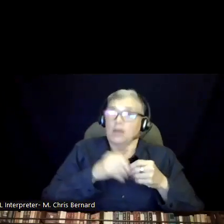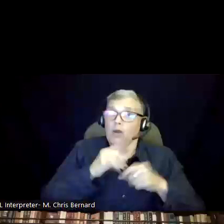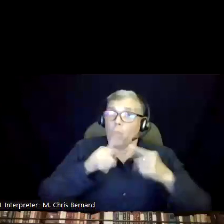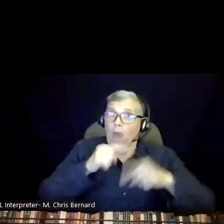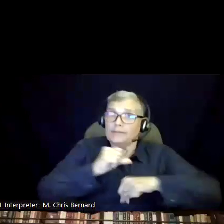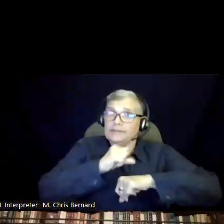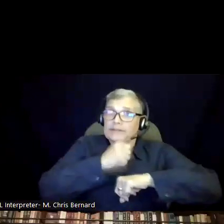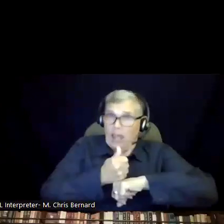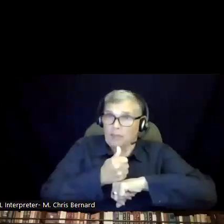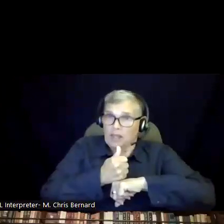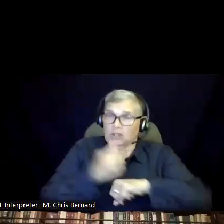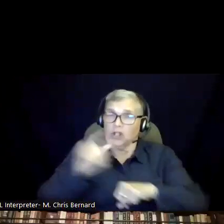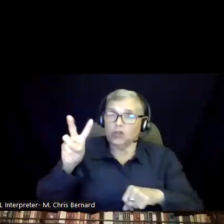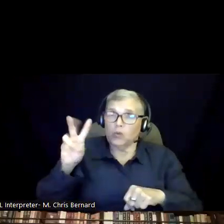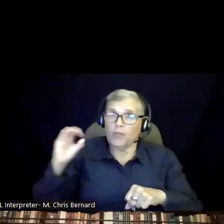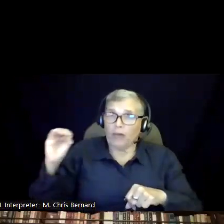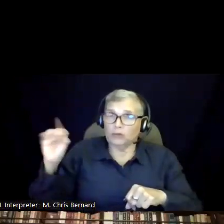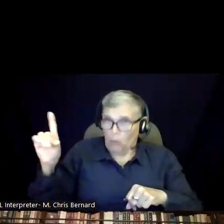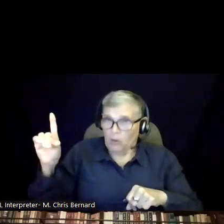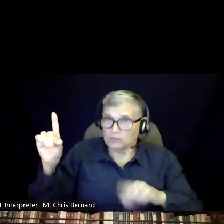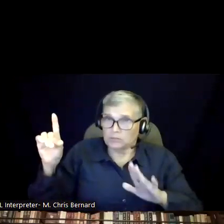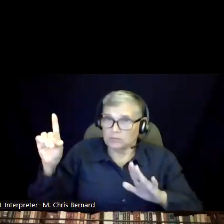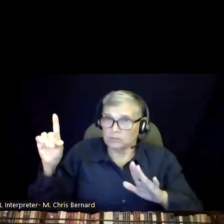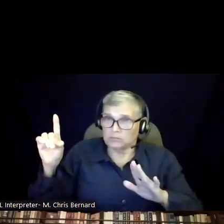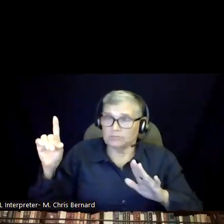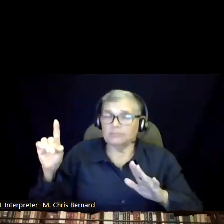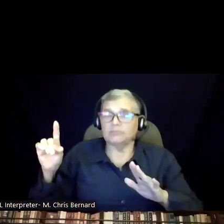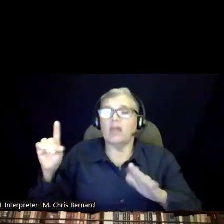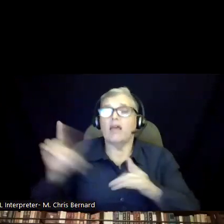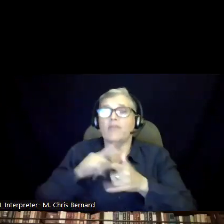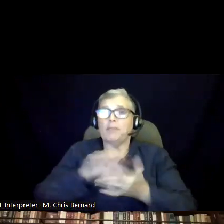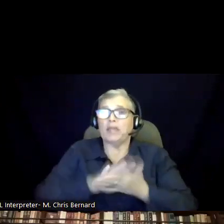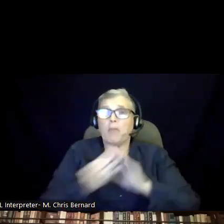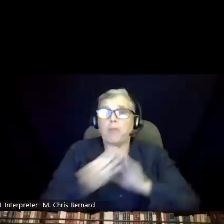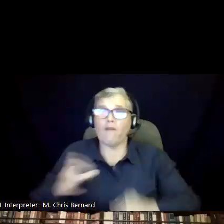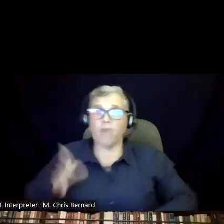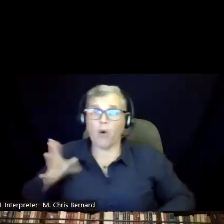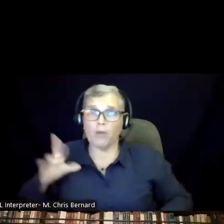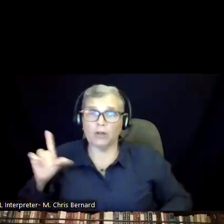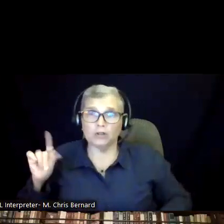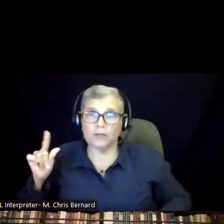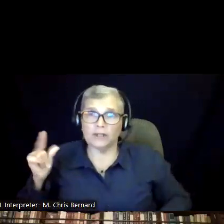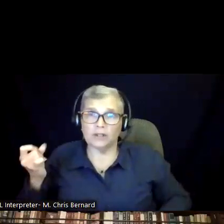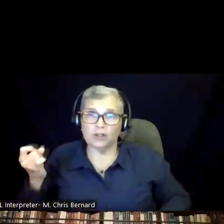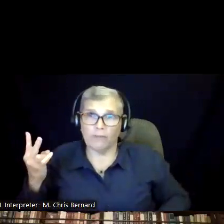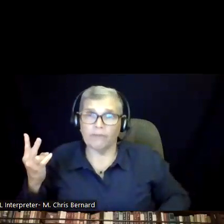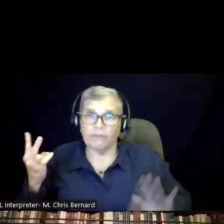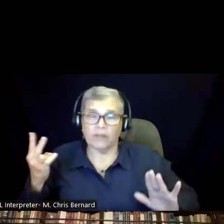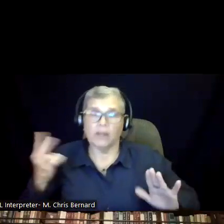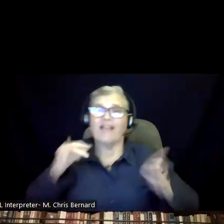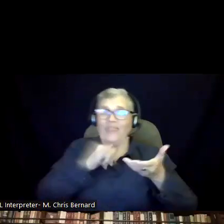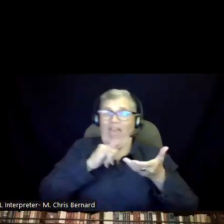established first in 2001, more formally in 2012, is reflective